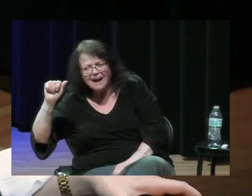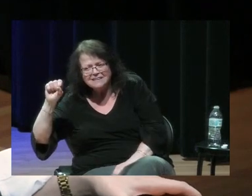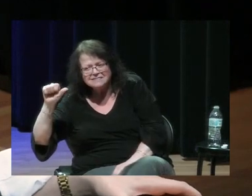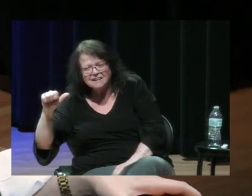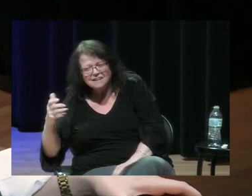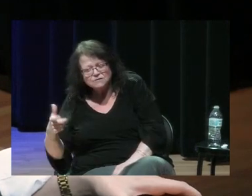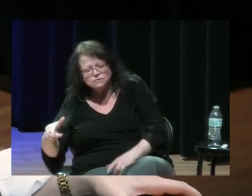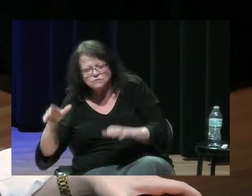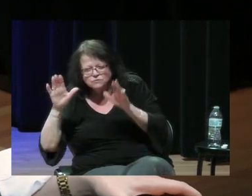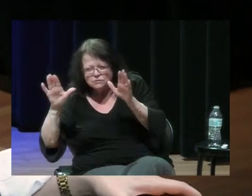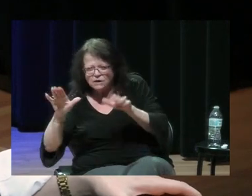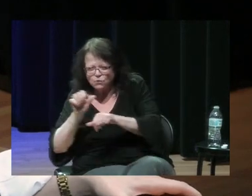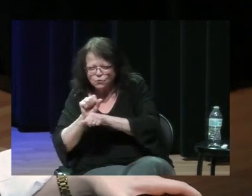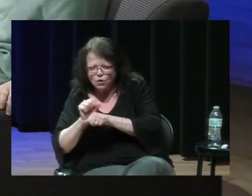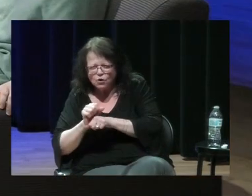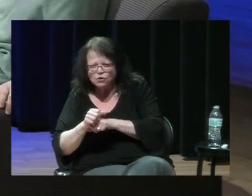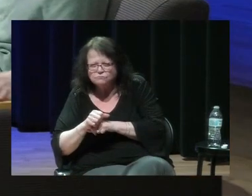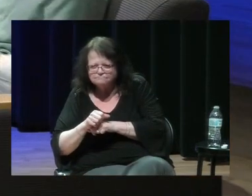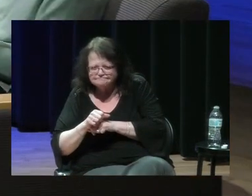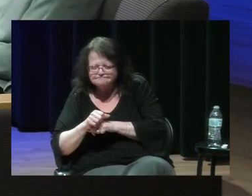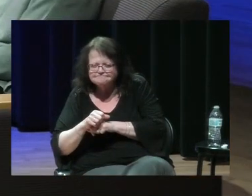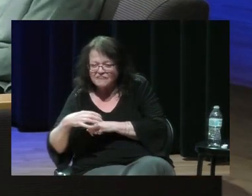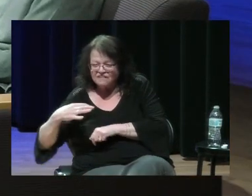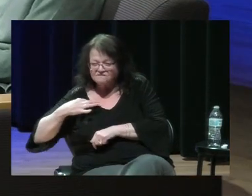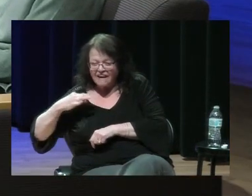volunteer work if you're looking for it. Great.